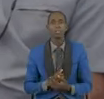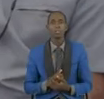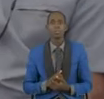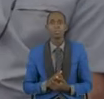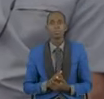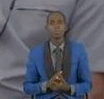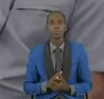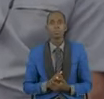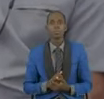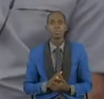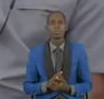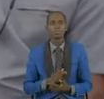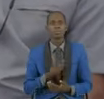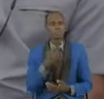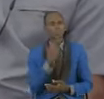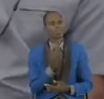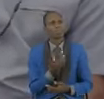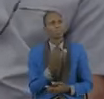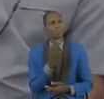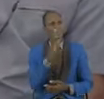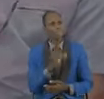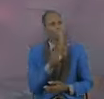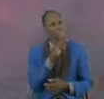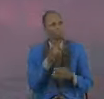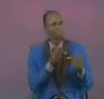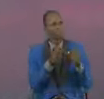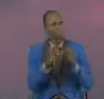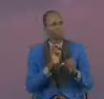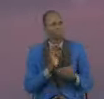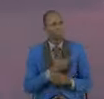Yeah. You say, Pastor, are you fighting this morning? Yes.